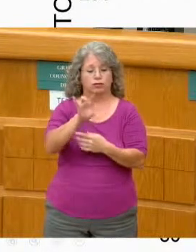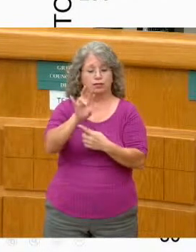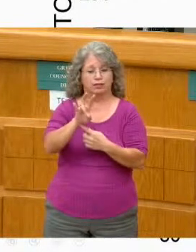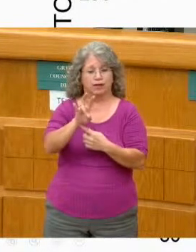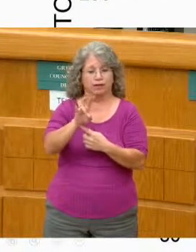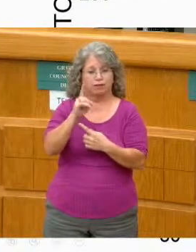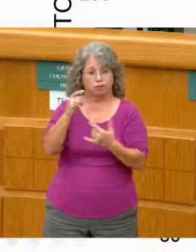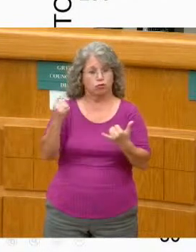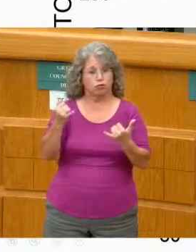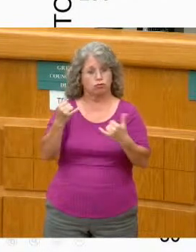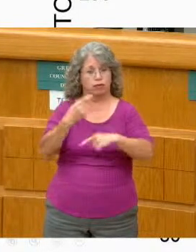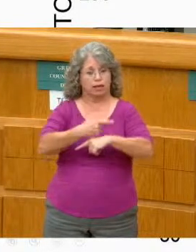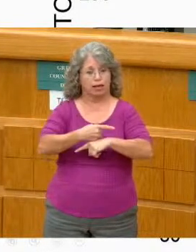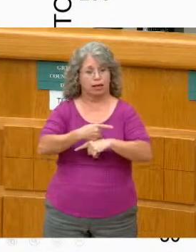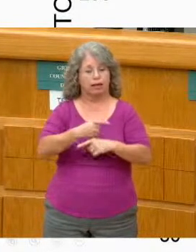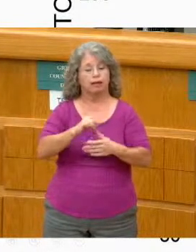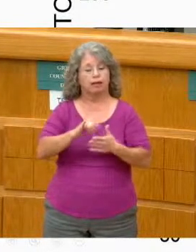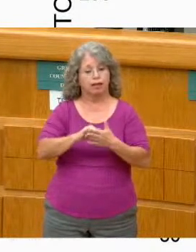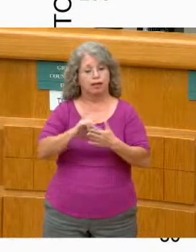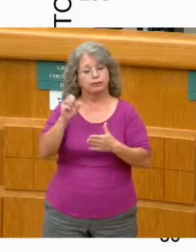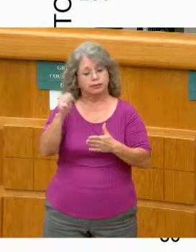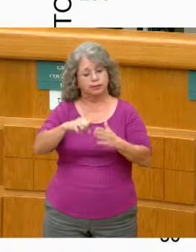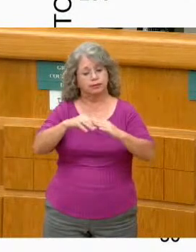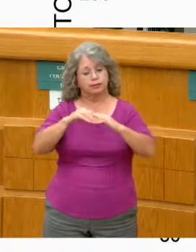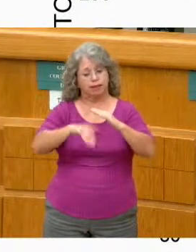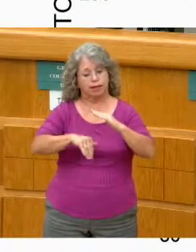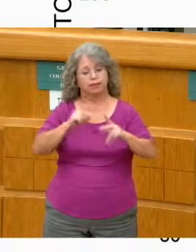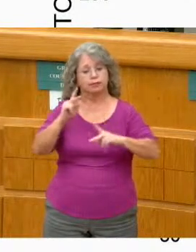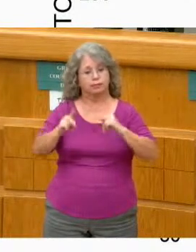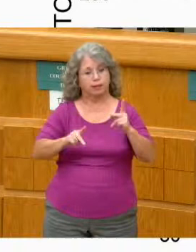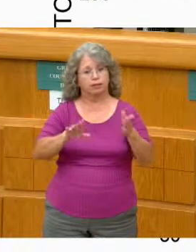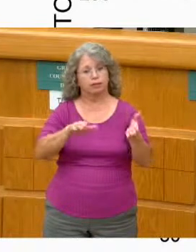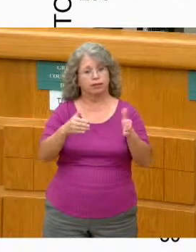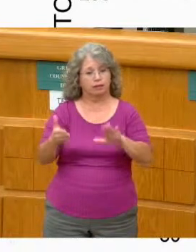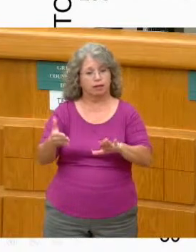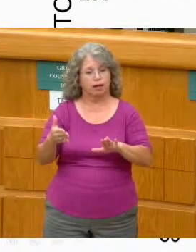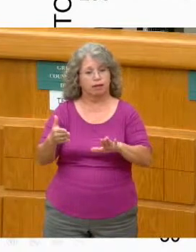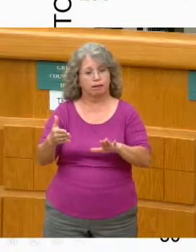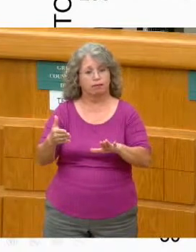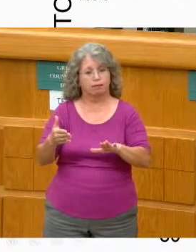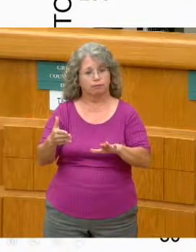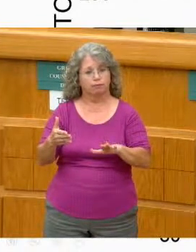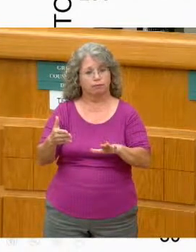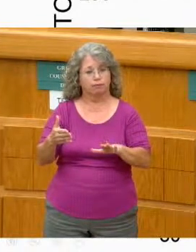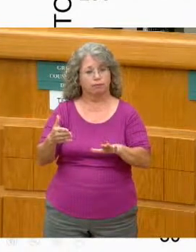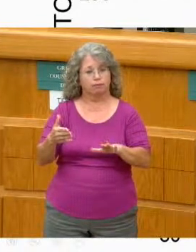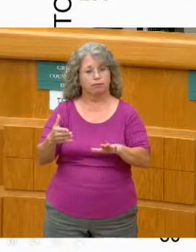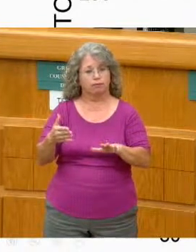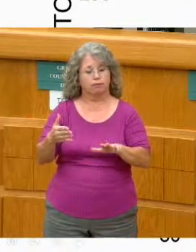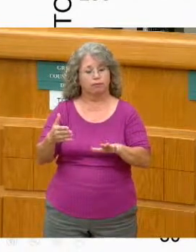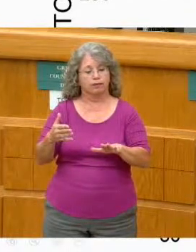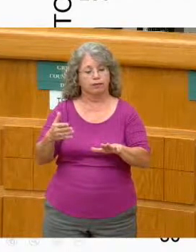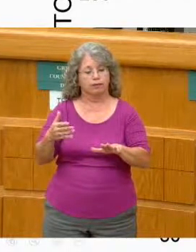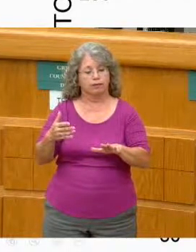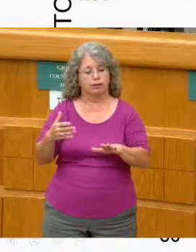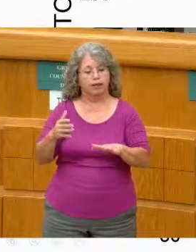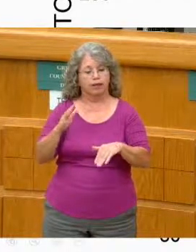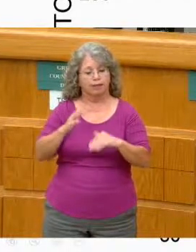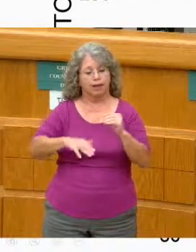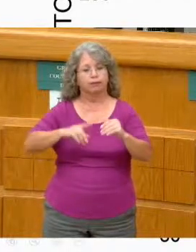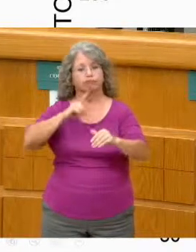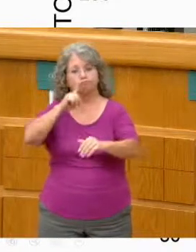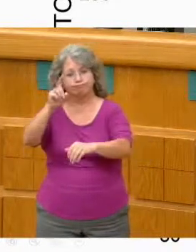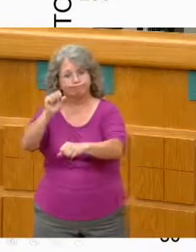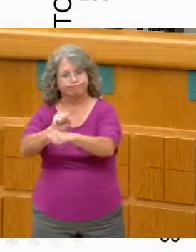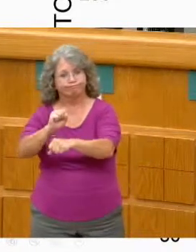So the 407 for today is indeed less people that have died up to this point than